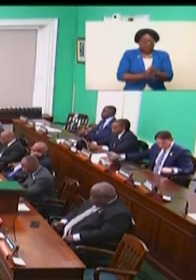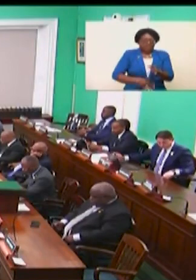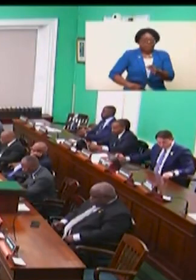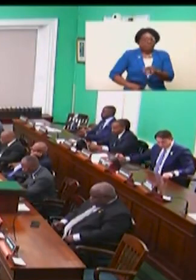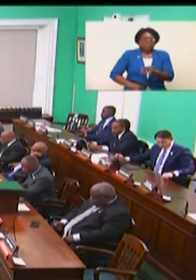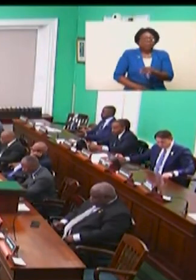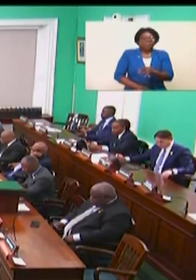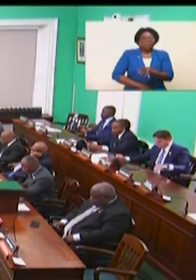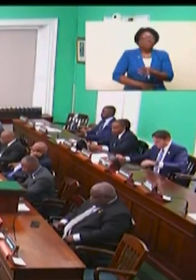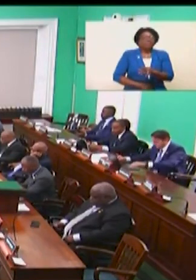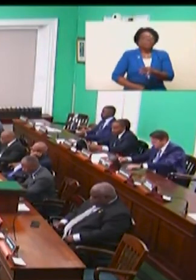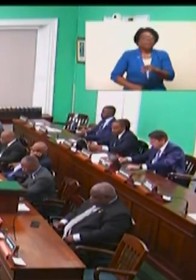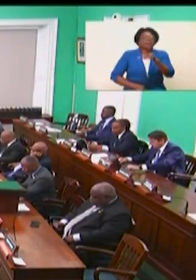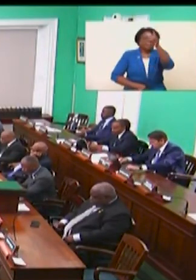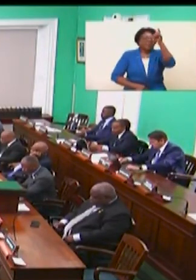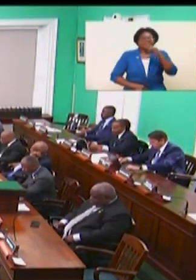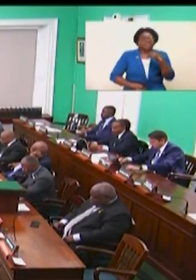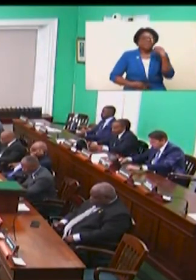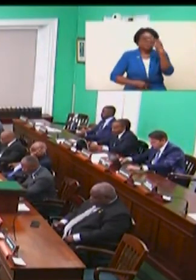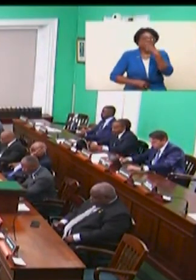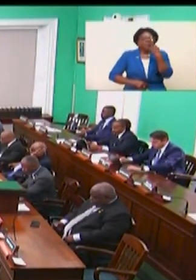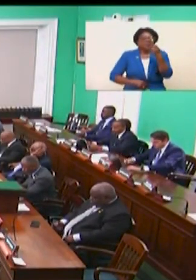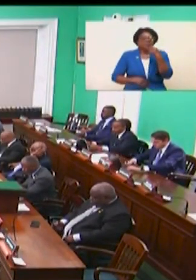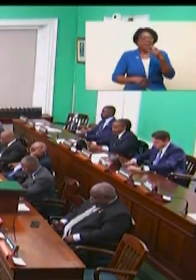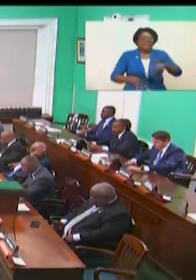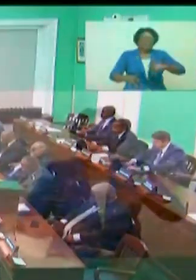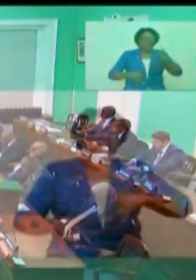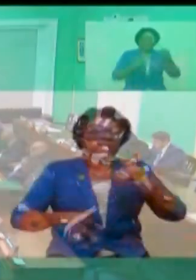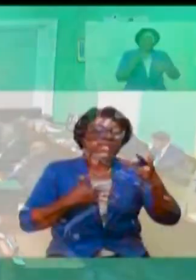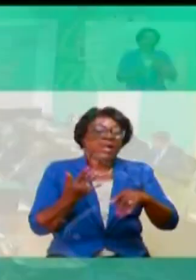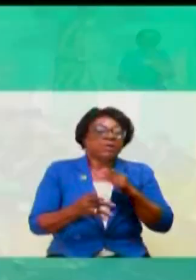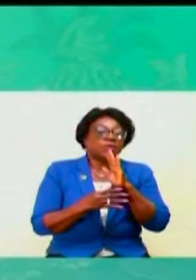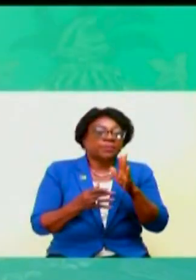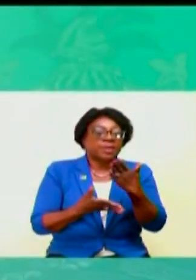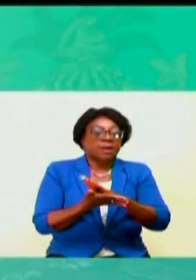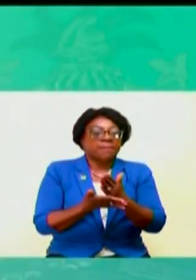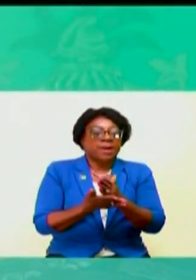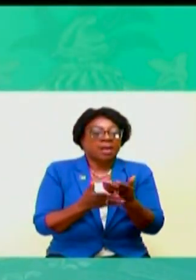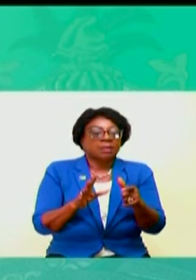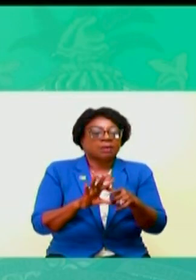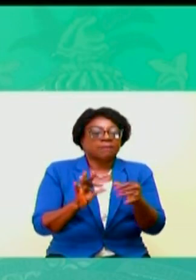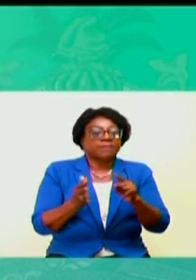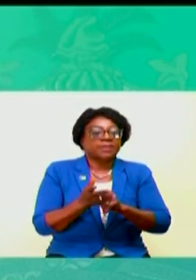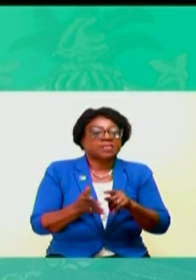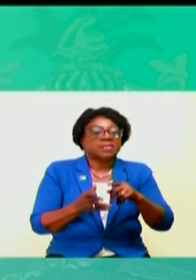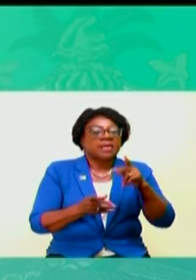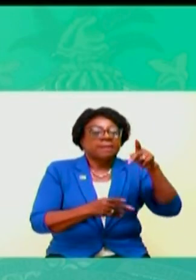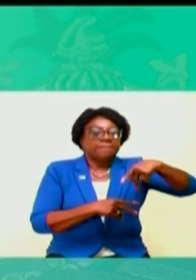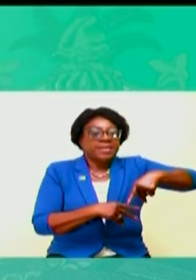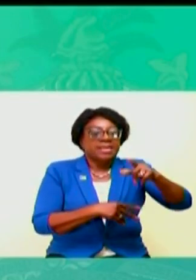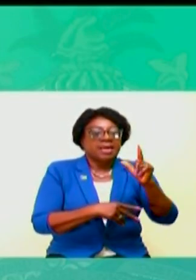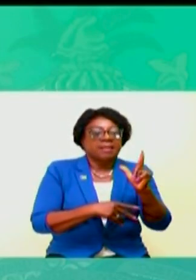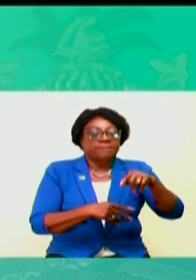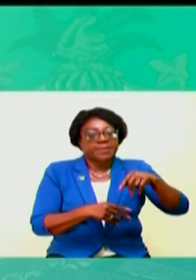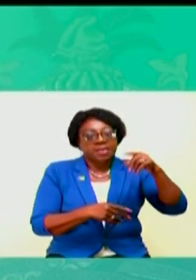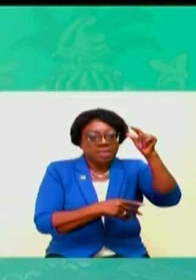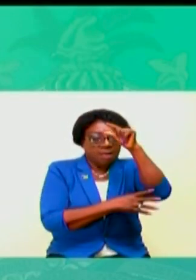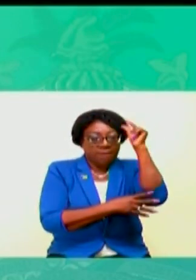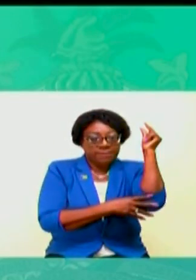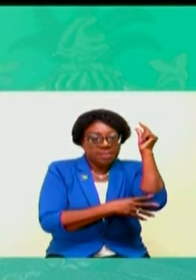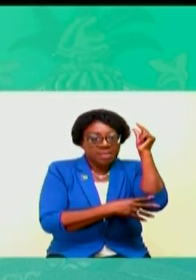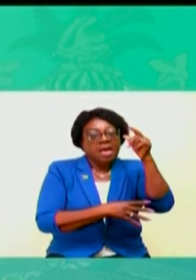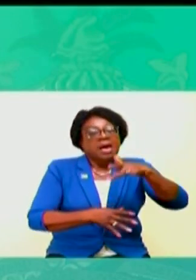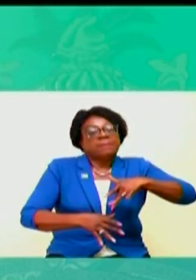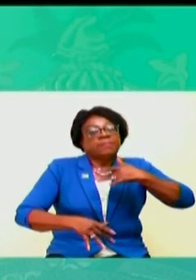Mr. Deputy Speaker, I am proud to be part of this Progressive Liberal Party government and proud of our